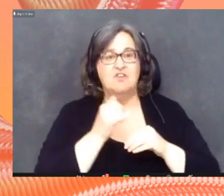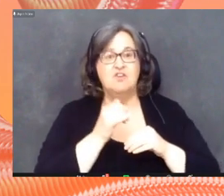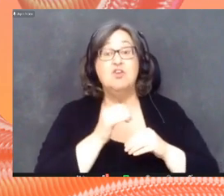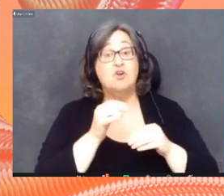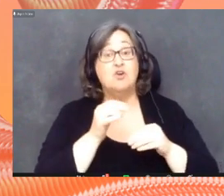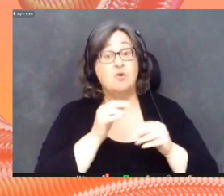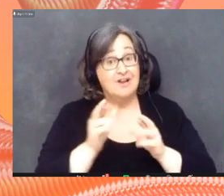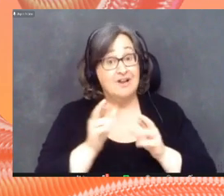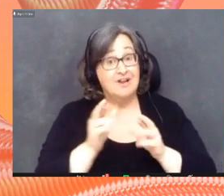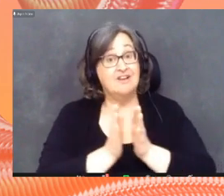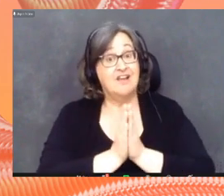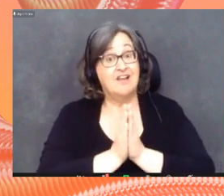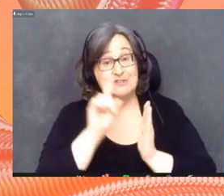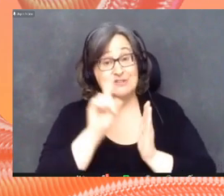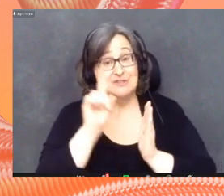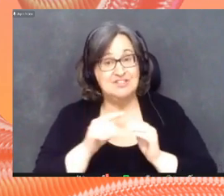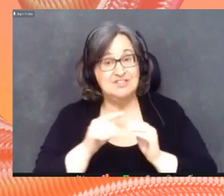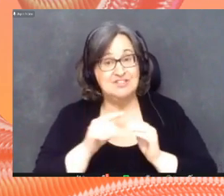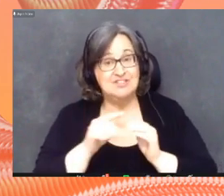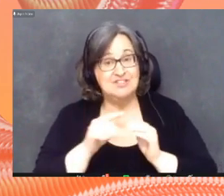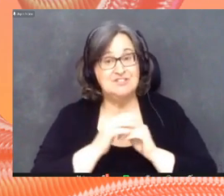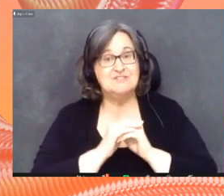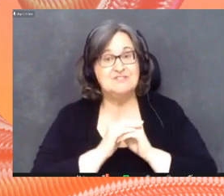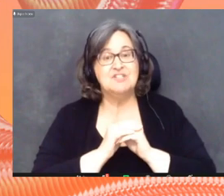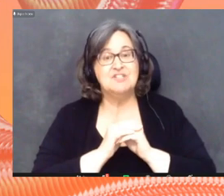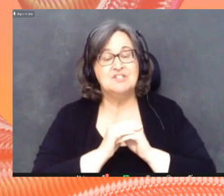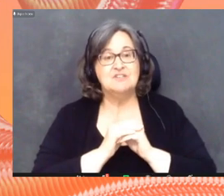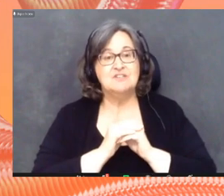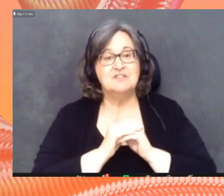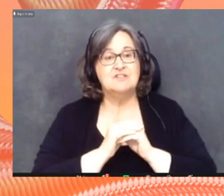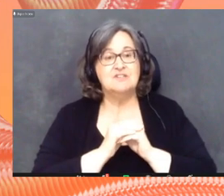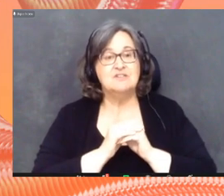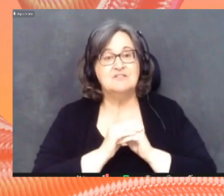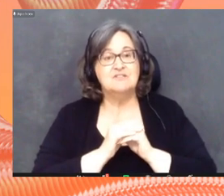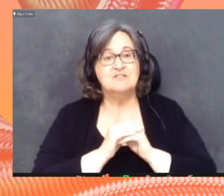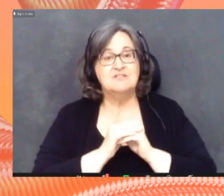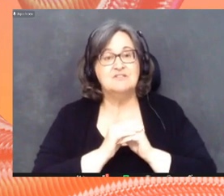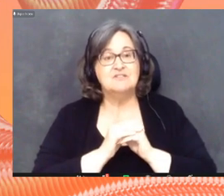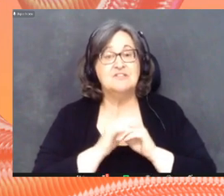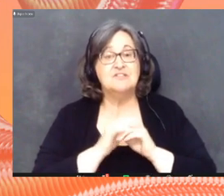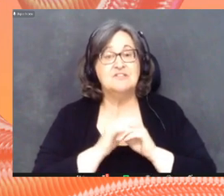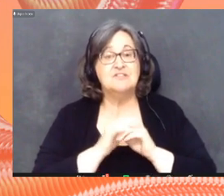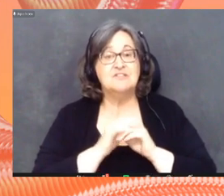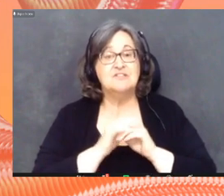question, then it can be really helpful.